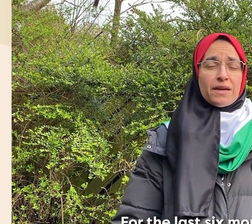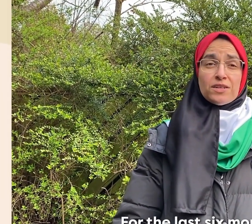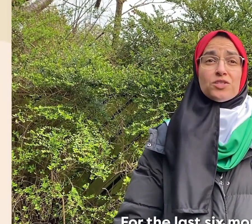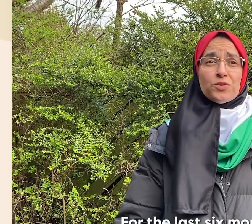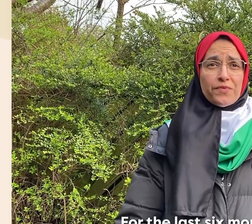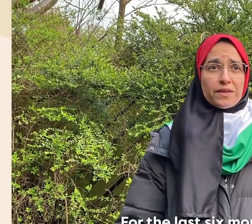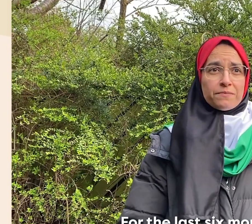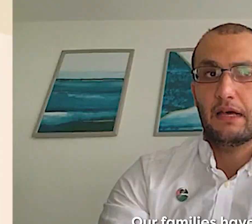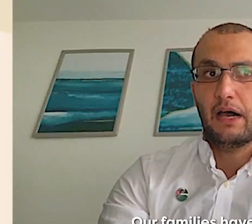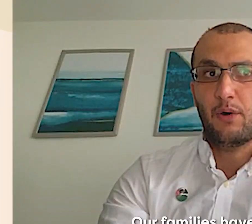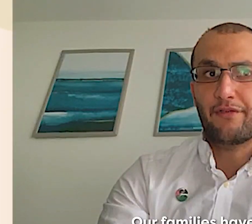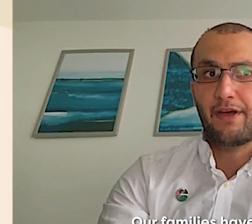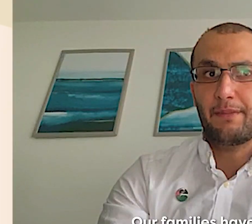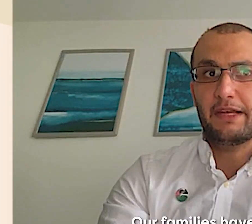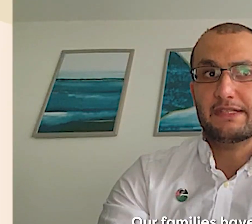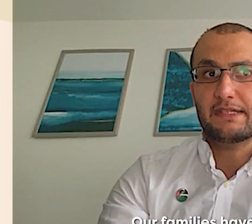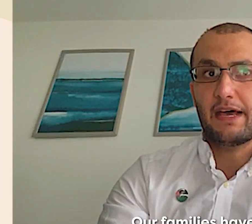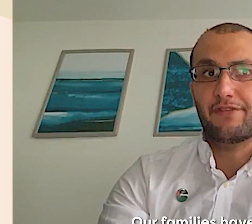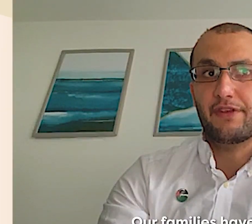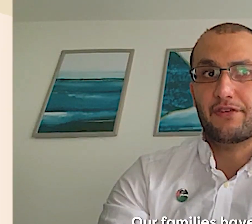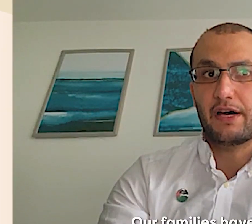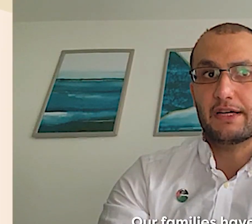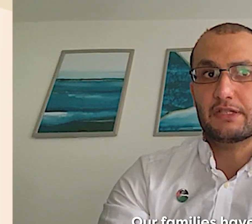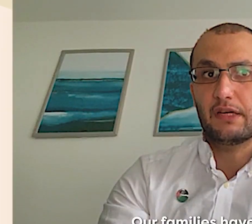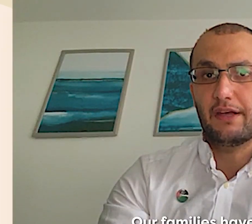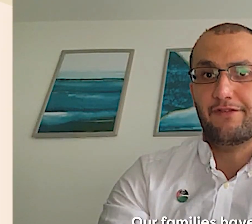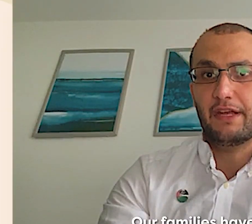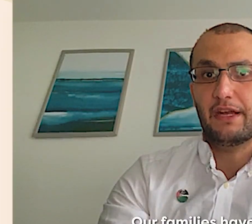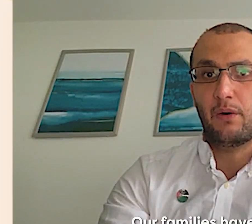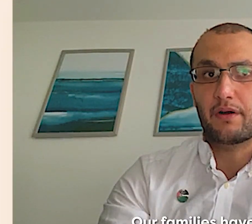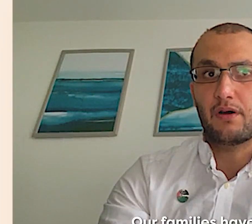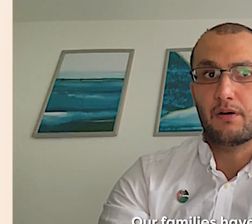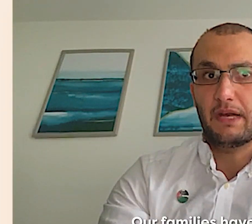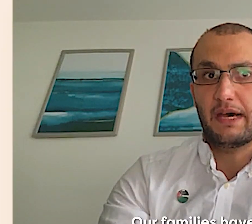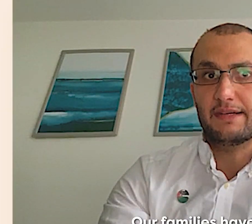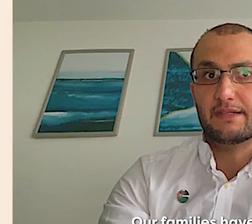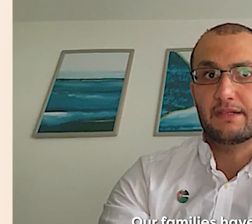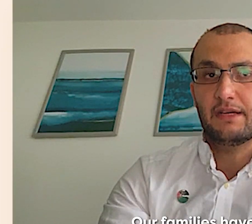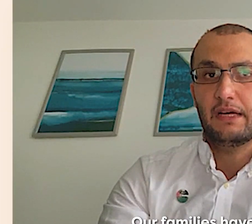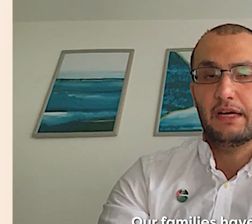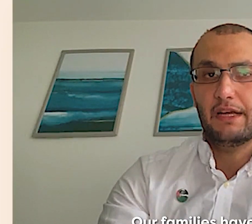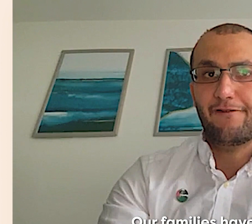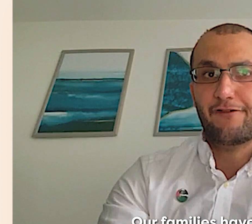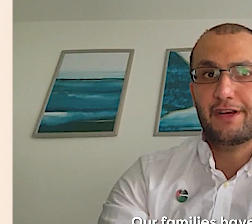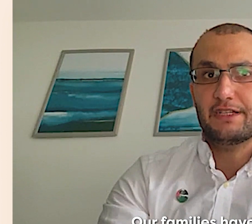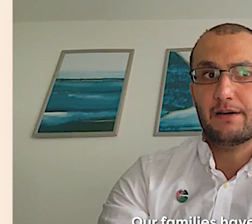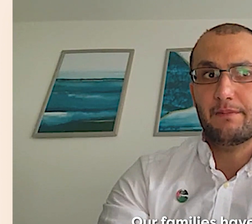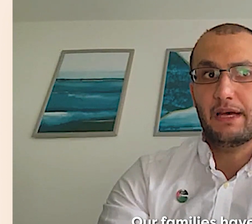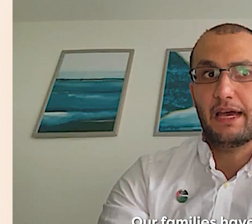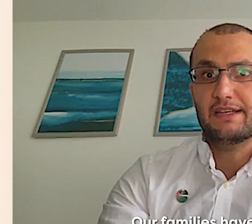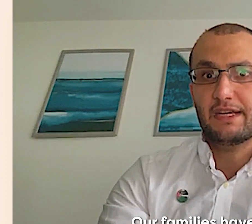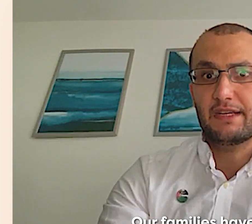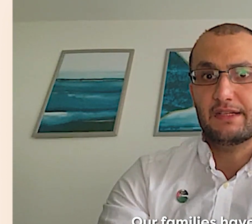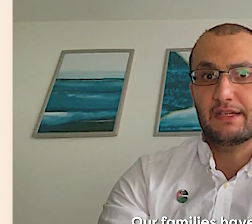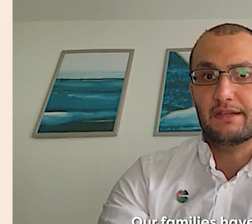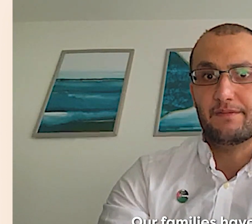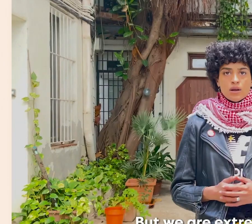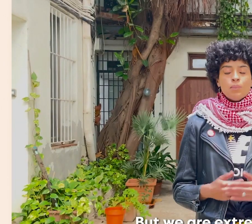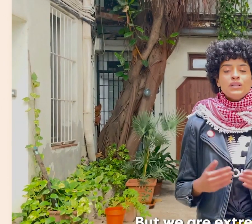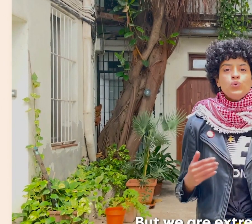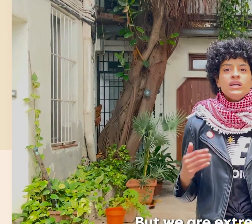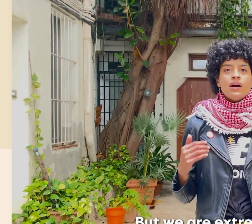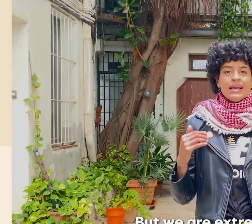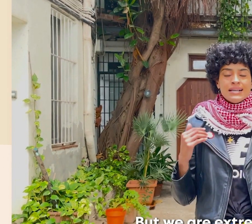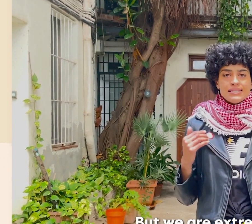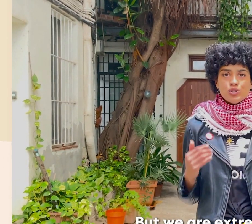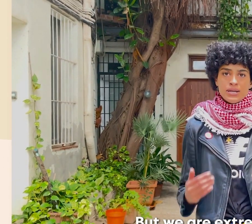been catastrophic. Our families have the right to live in our homeland in freedom and dignity.